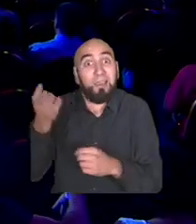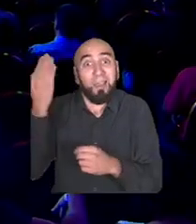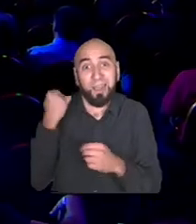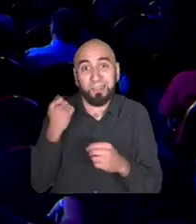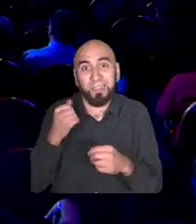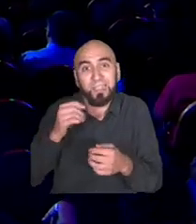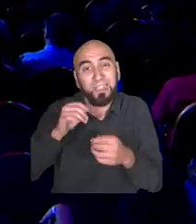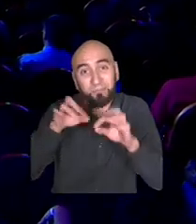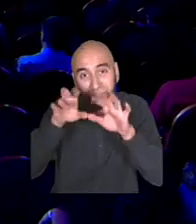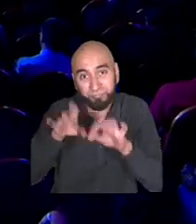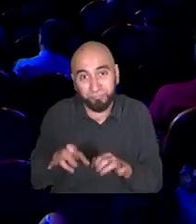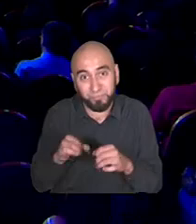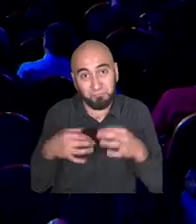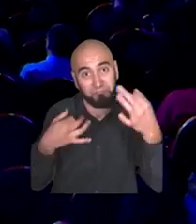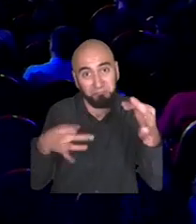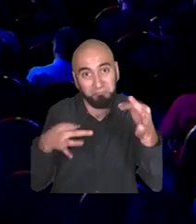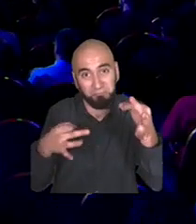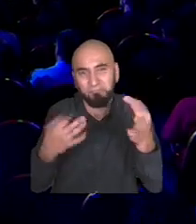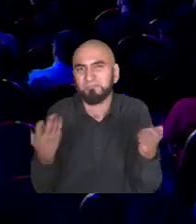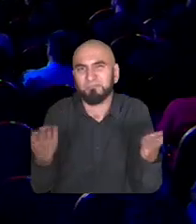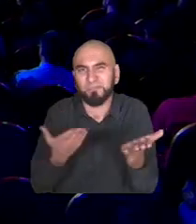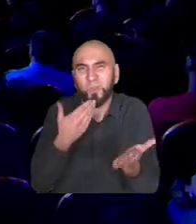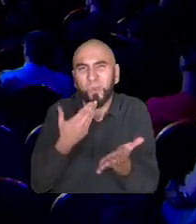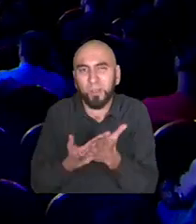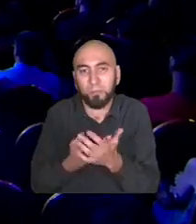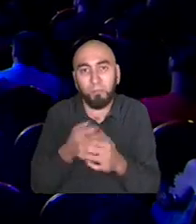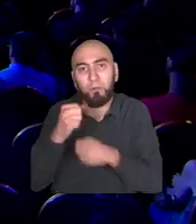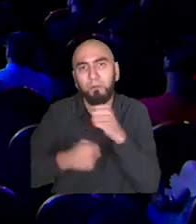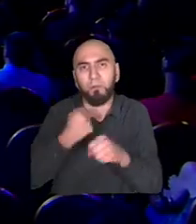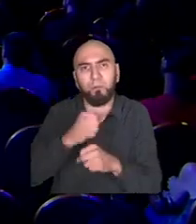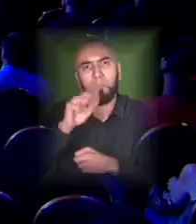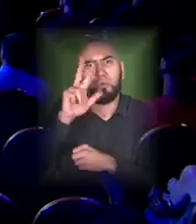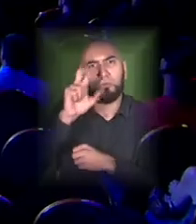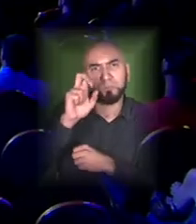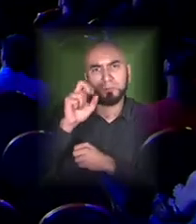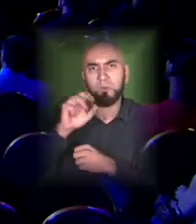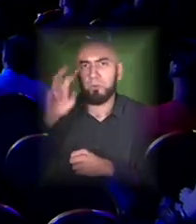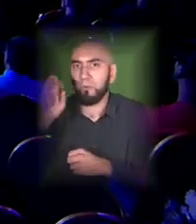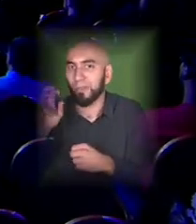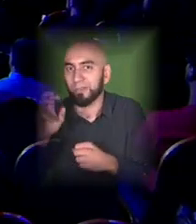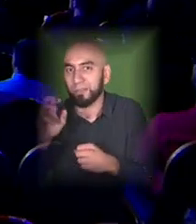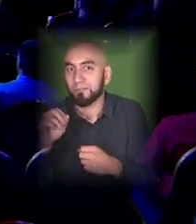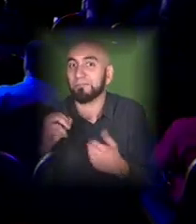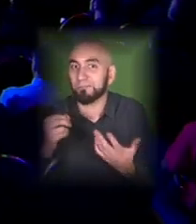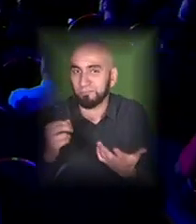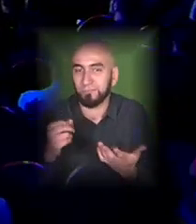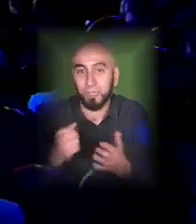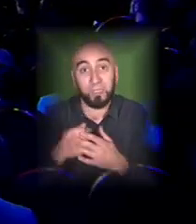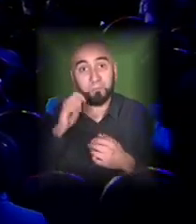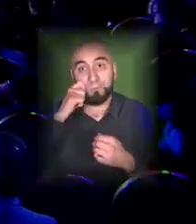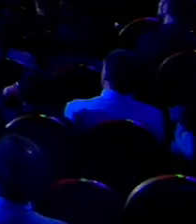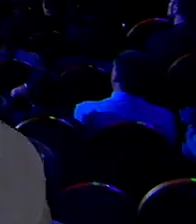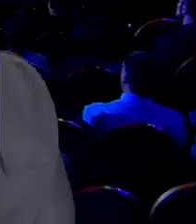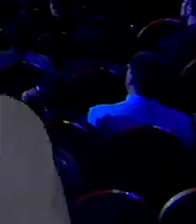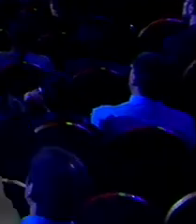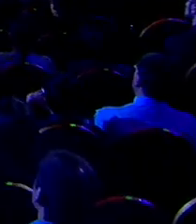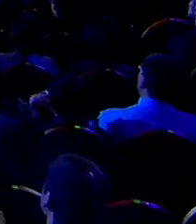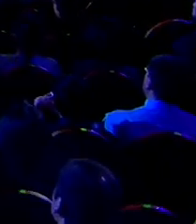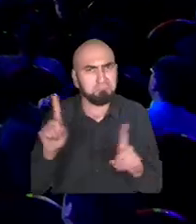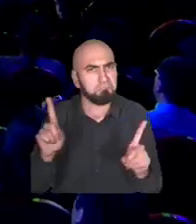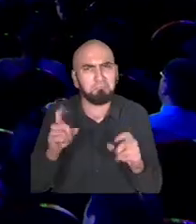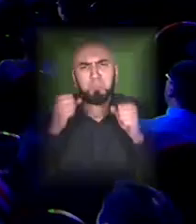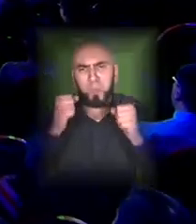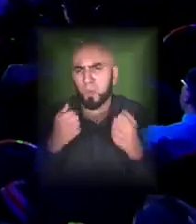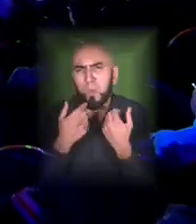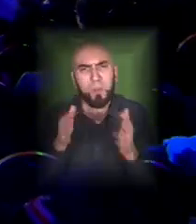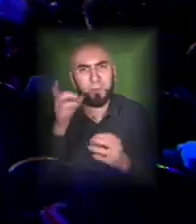They read just like a paper today. They don't read like a research paper. They can be read by anybody. I went online and I made a